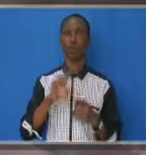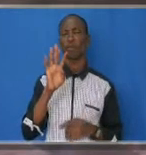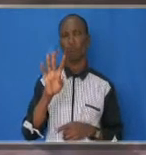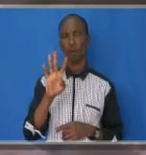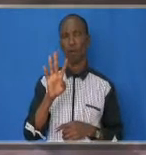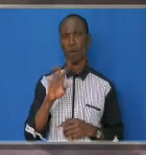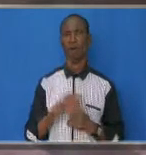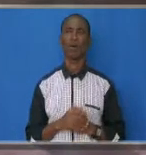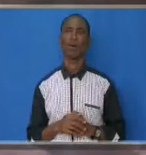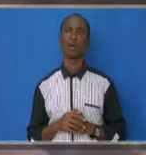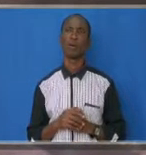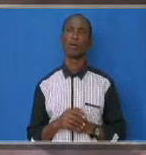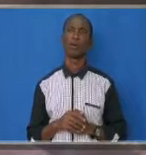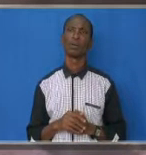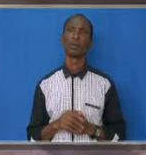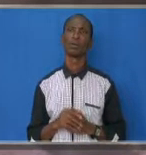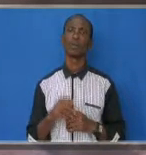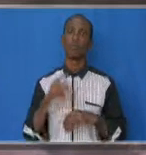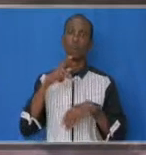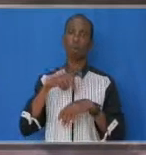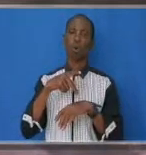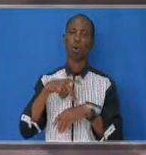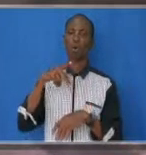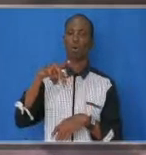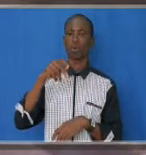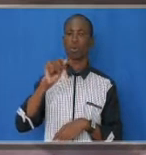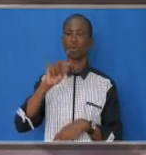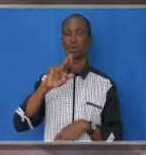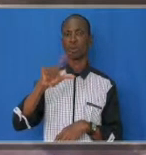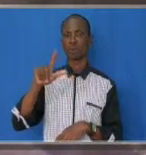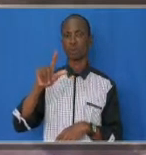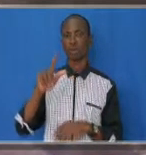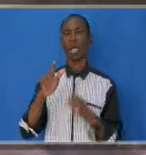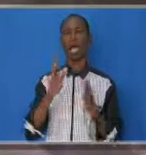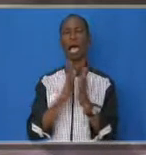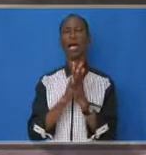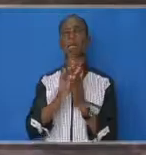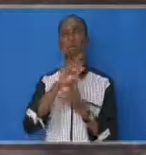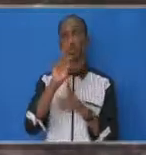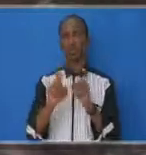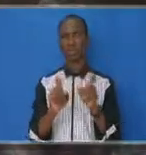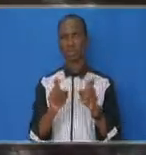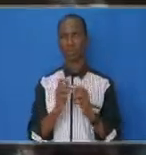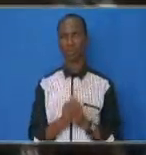meeting with Nicodemus. And we will add some more today.